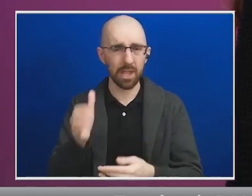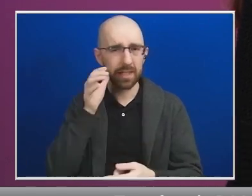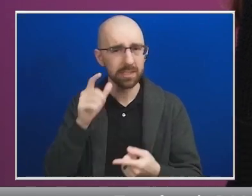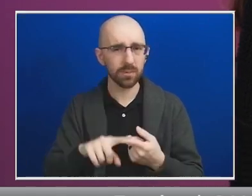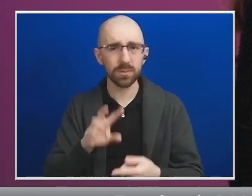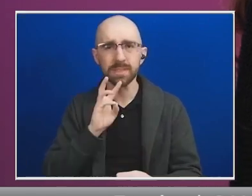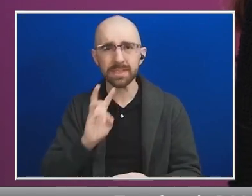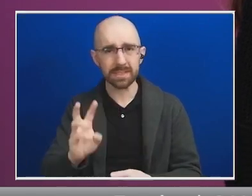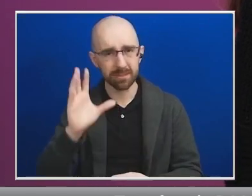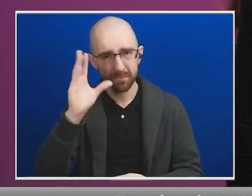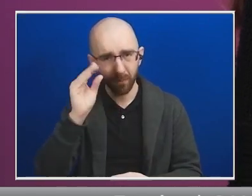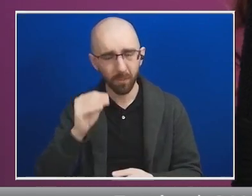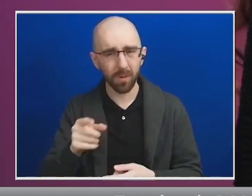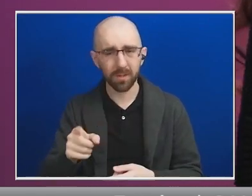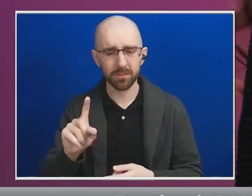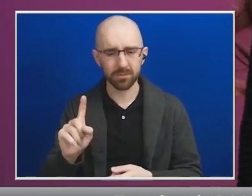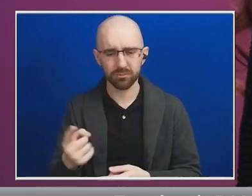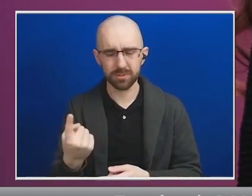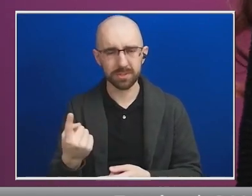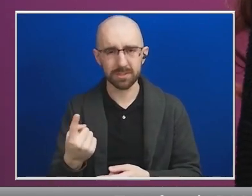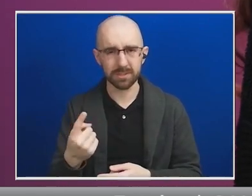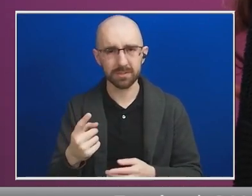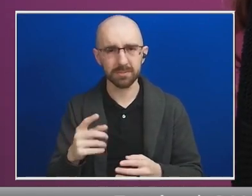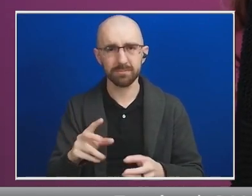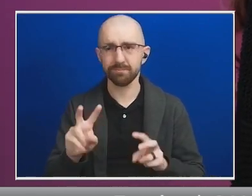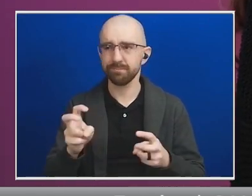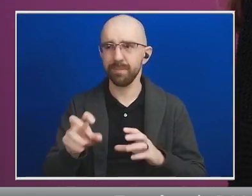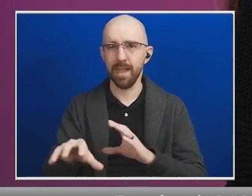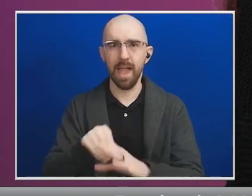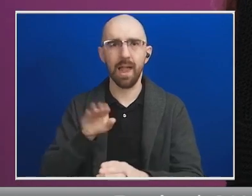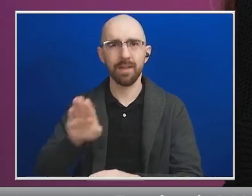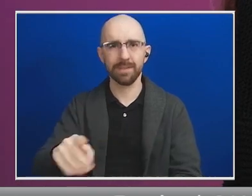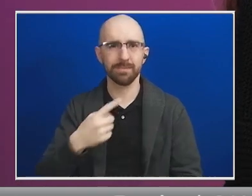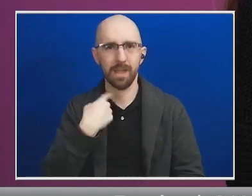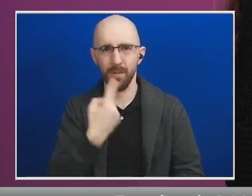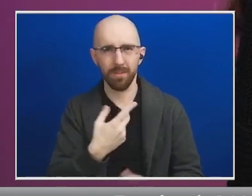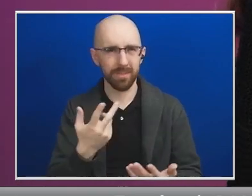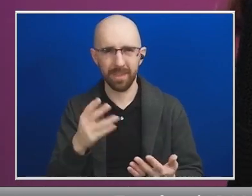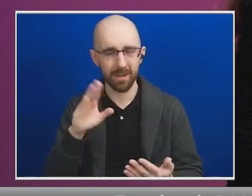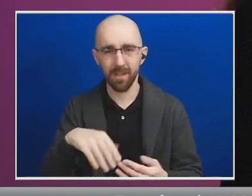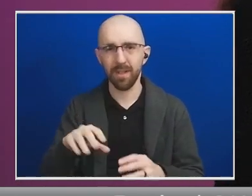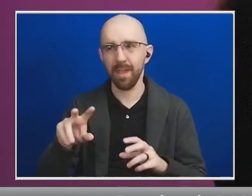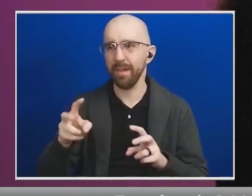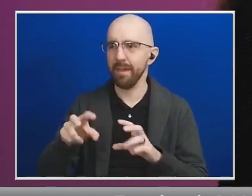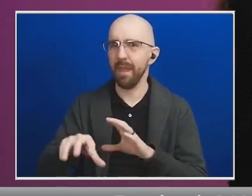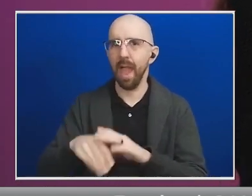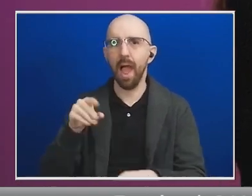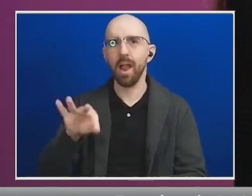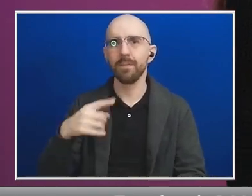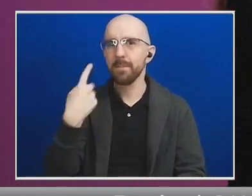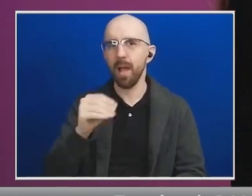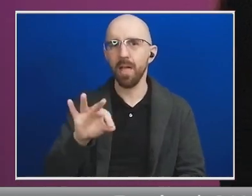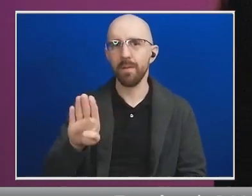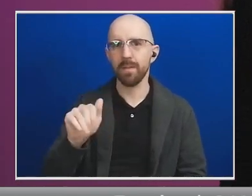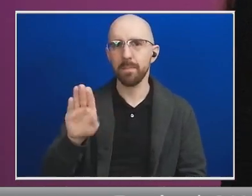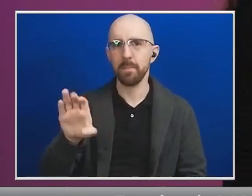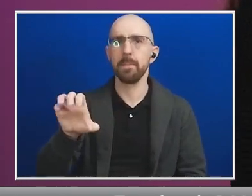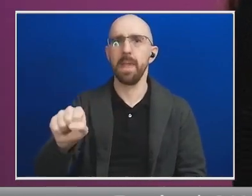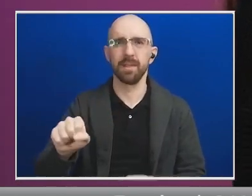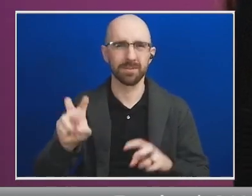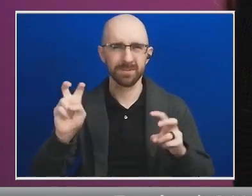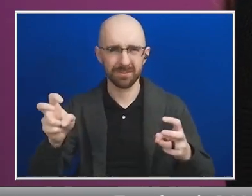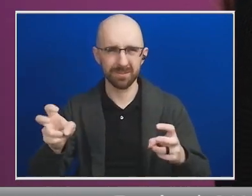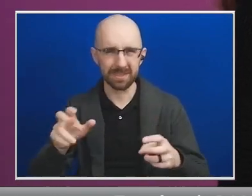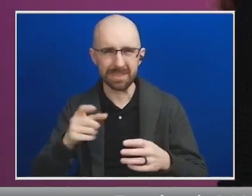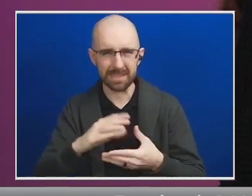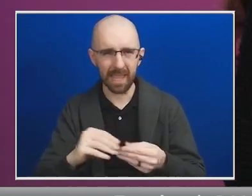was just, out of the mouth of babes, I think is what they say. Sure. So just great that I was able to do that. And like the Peace Show,